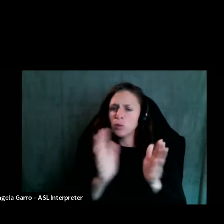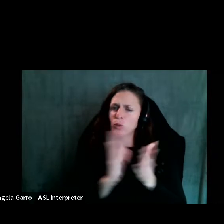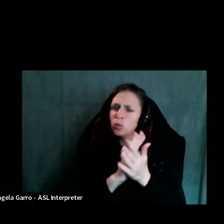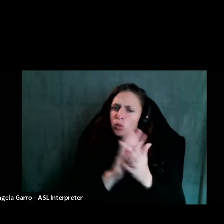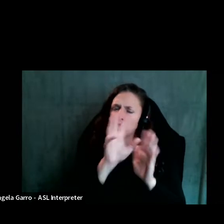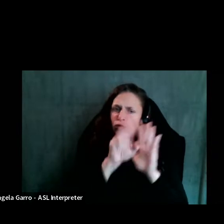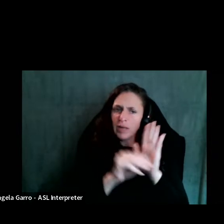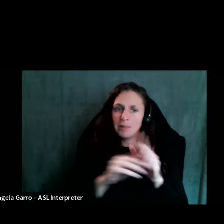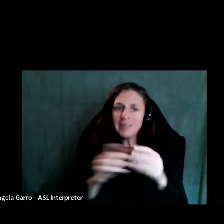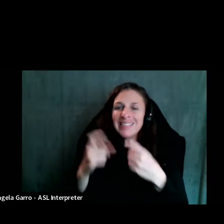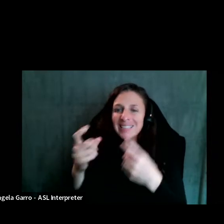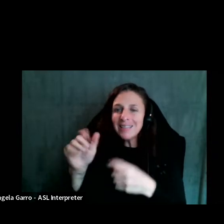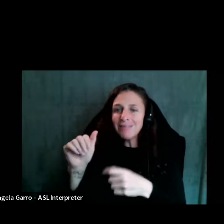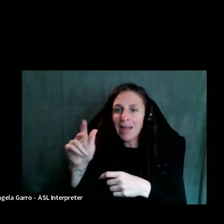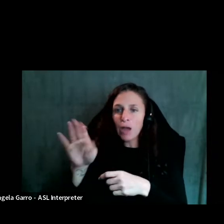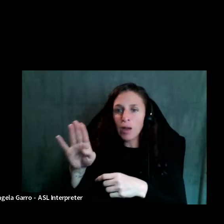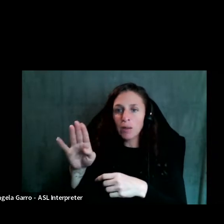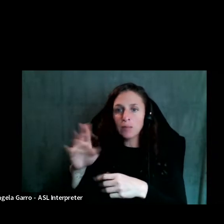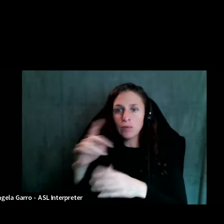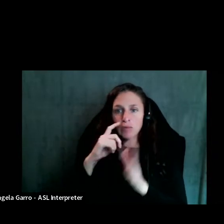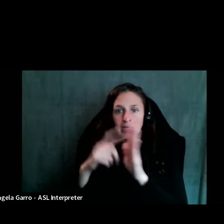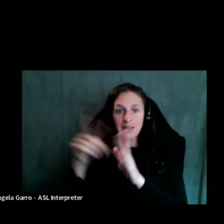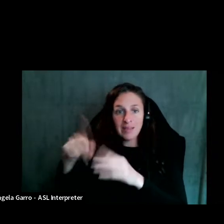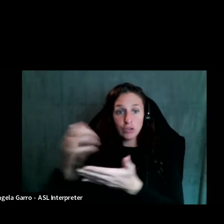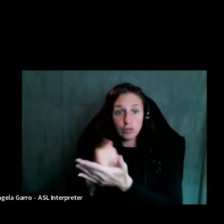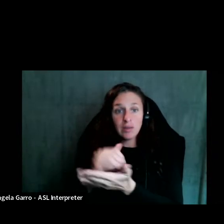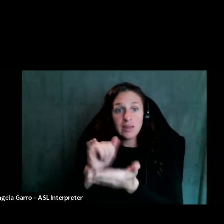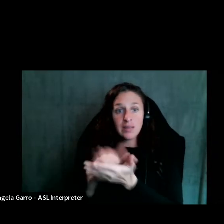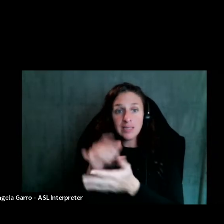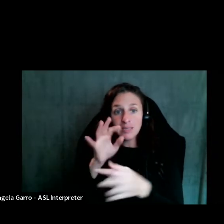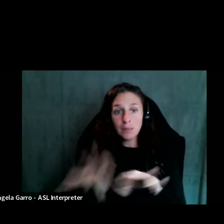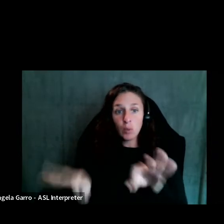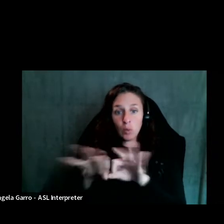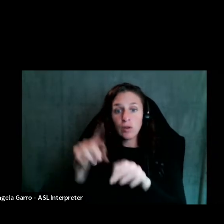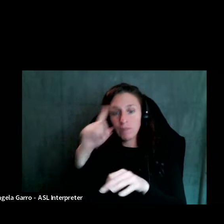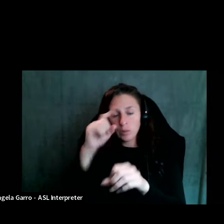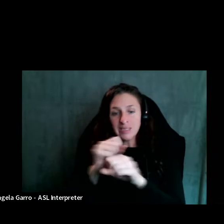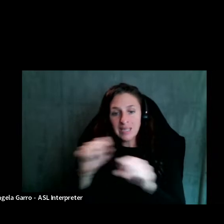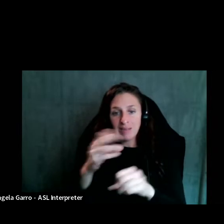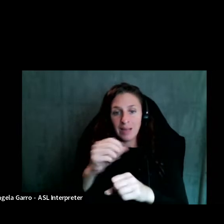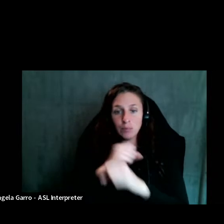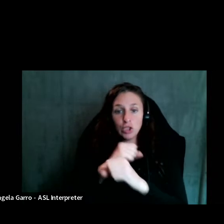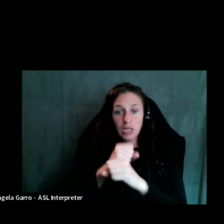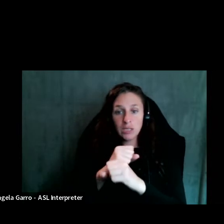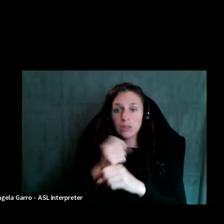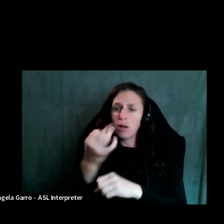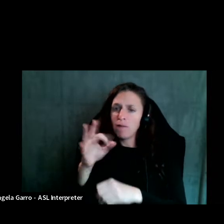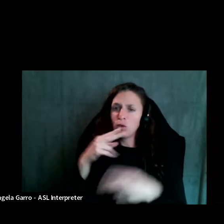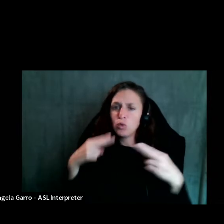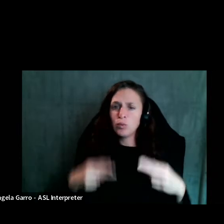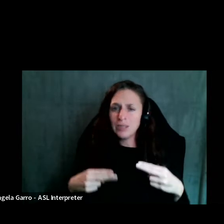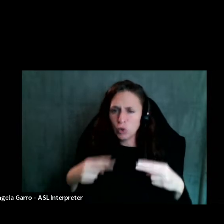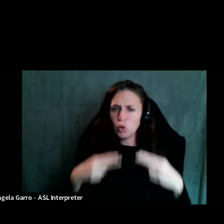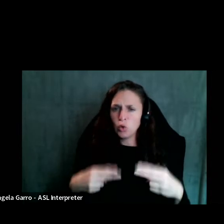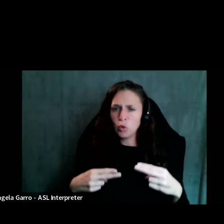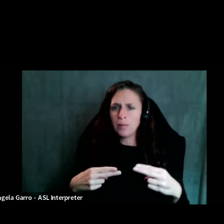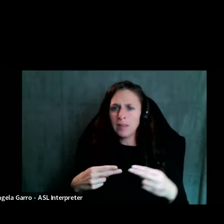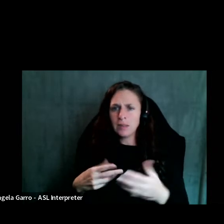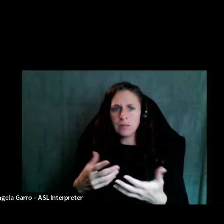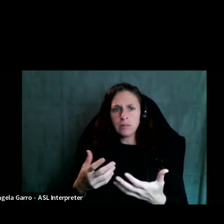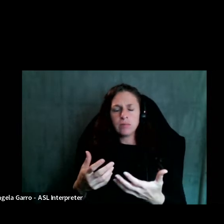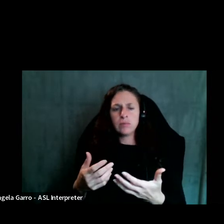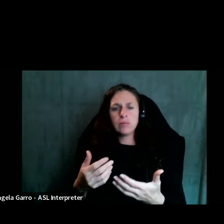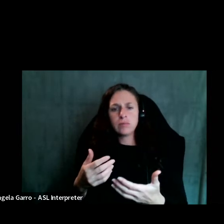the Arabs the recognition they deserve, because this is important for the safety and protection of humans and for human dignity.